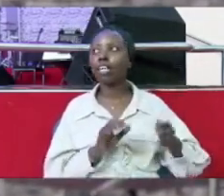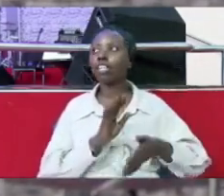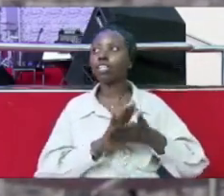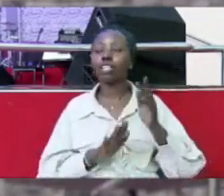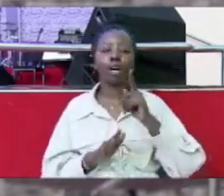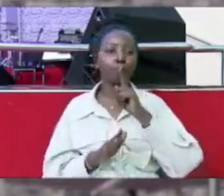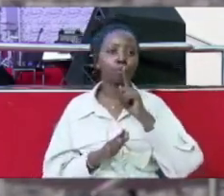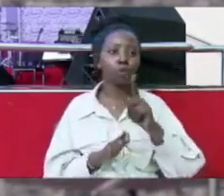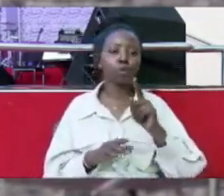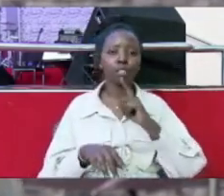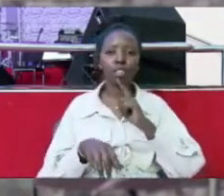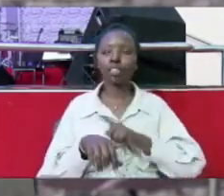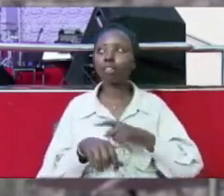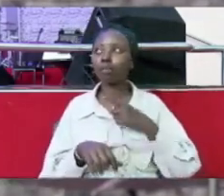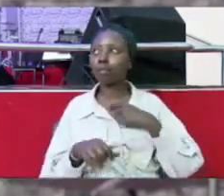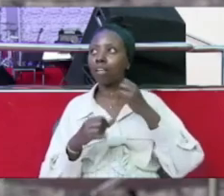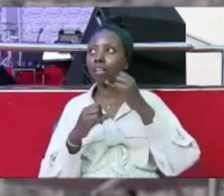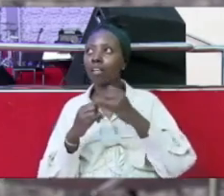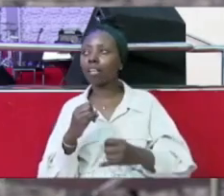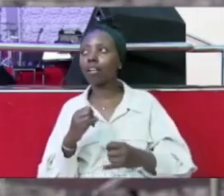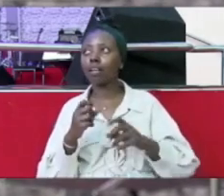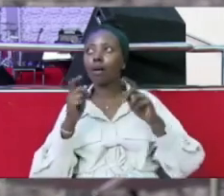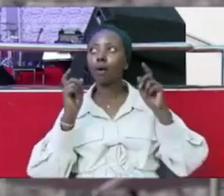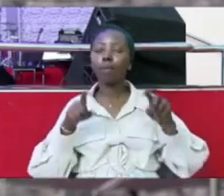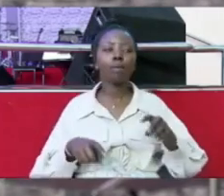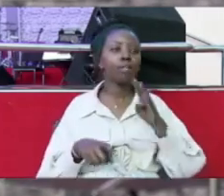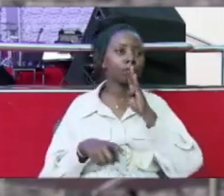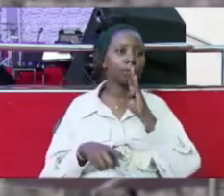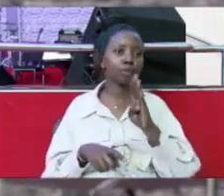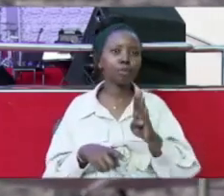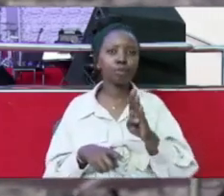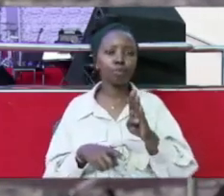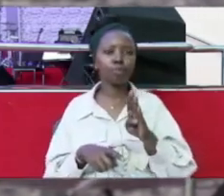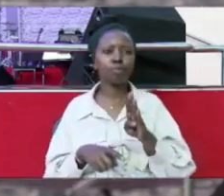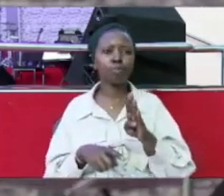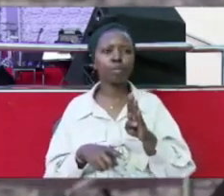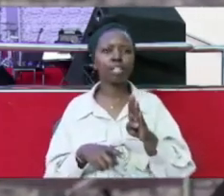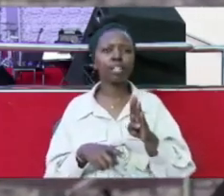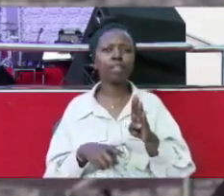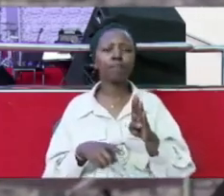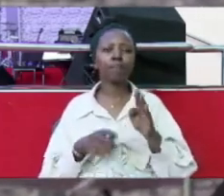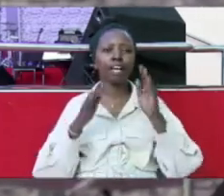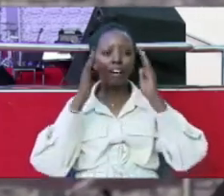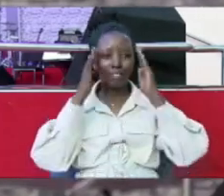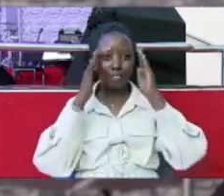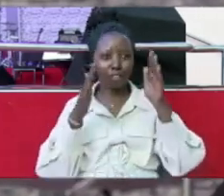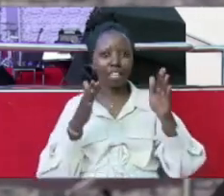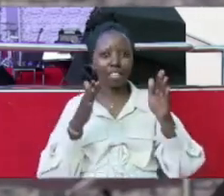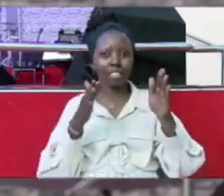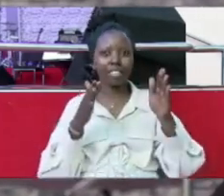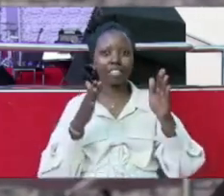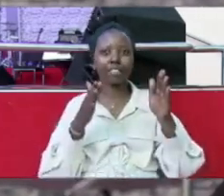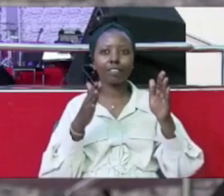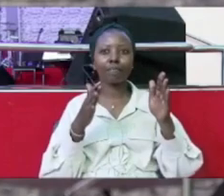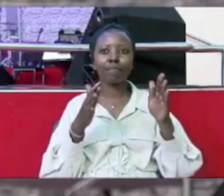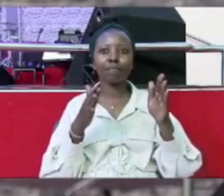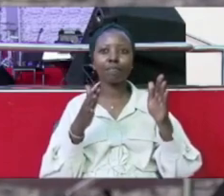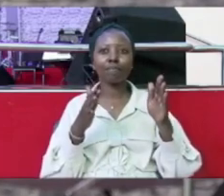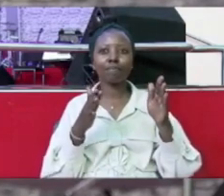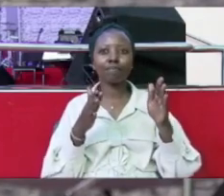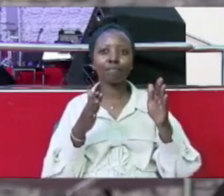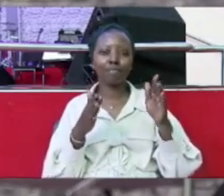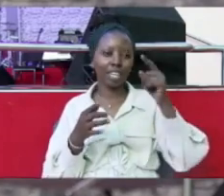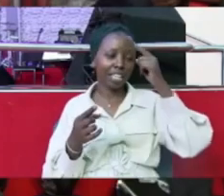conclude, ninapohitimisha, we need to be intentional. Unafaa tu kwa tukifanya jambo kwa umakinifu. In enhancing fellowship with